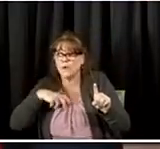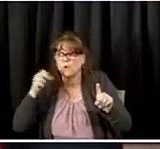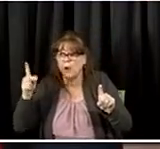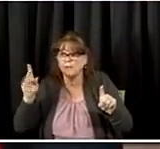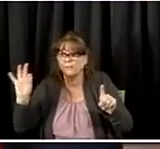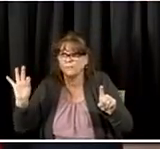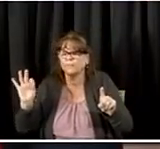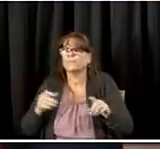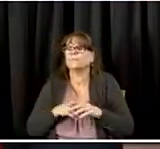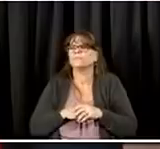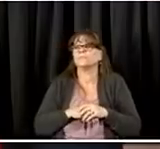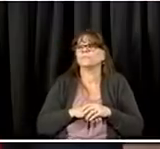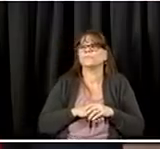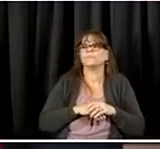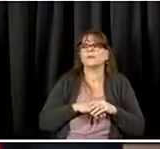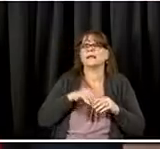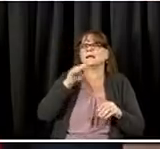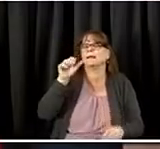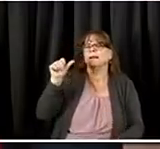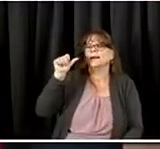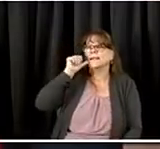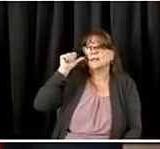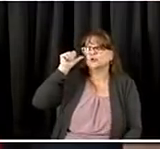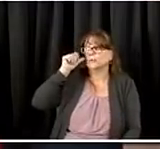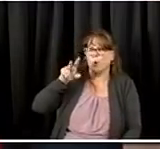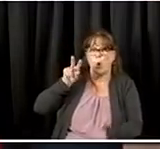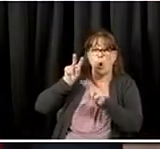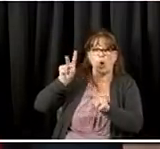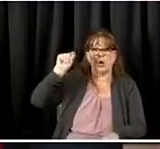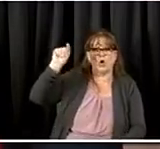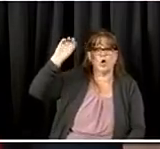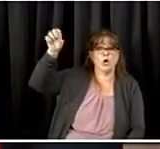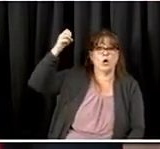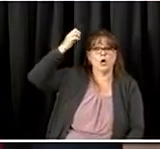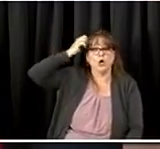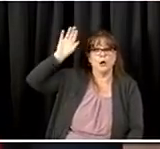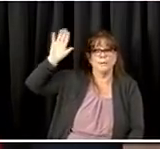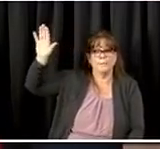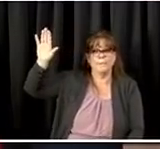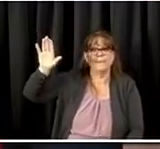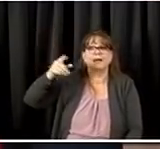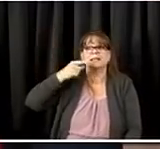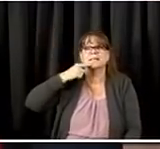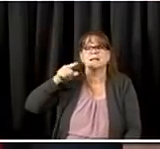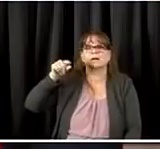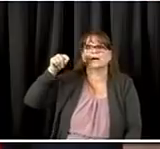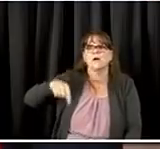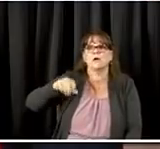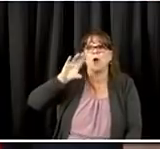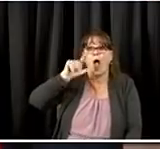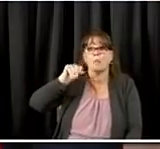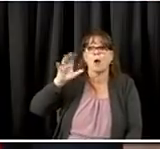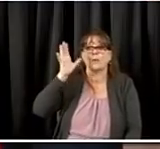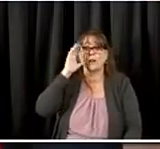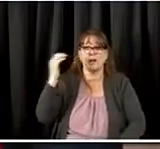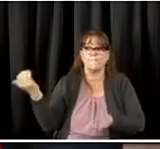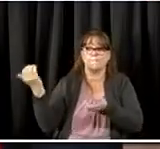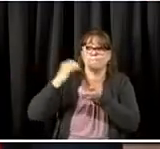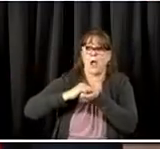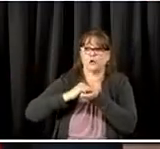Your office yesterday released a little bit of information that Colorado is going to take part in a test regarding the delivery